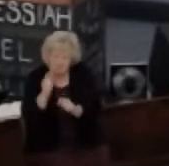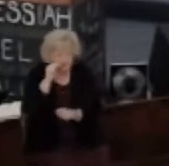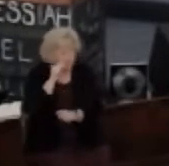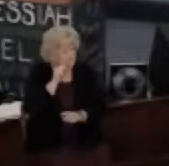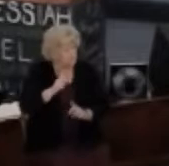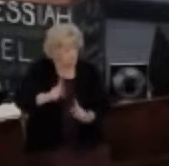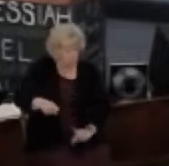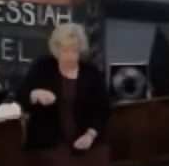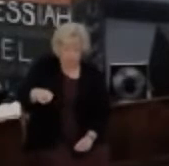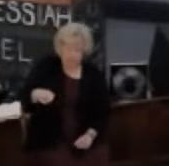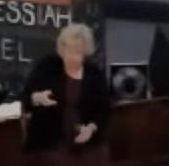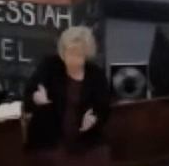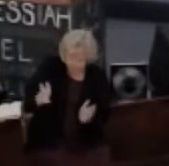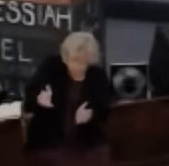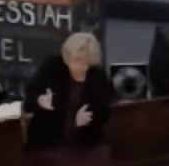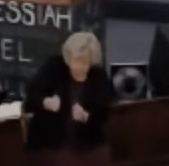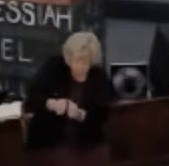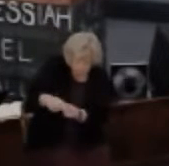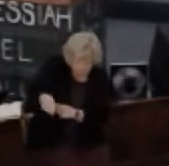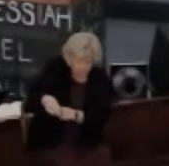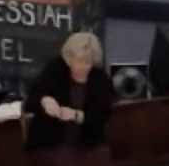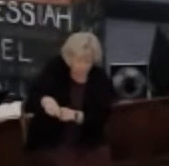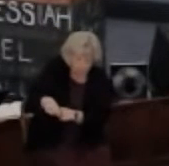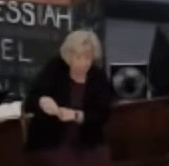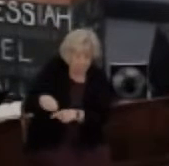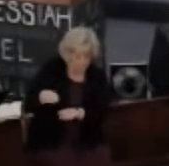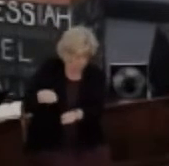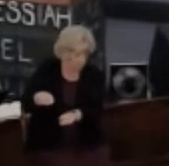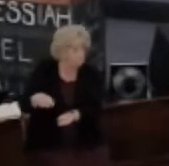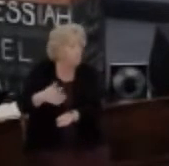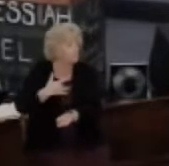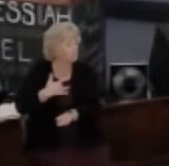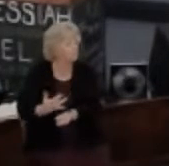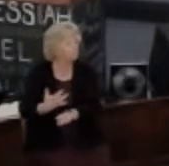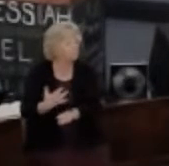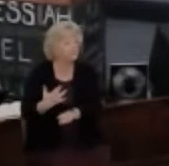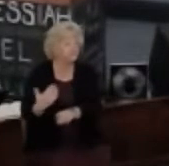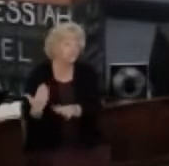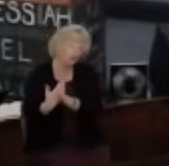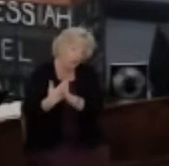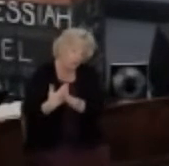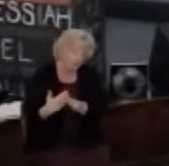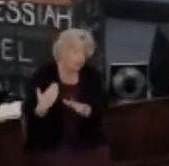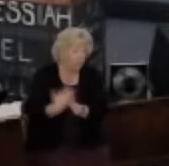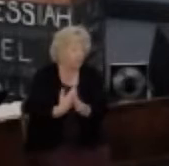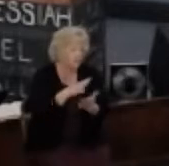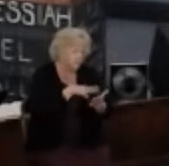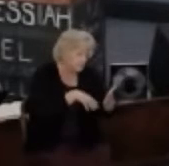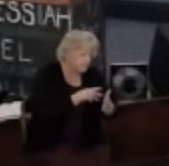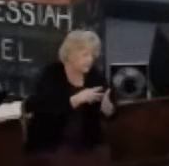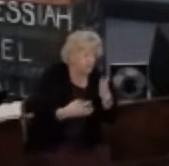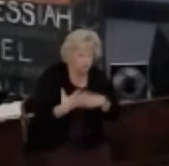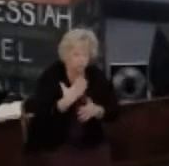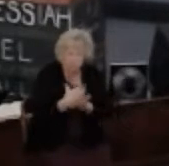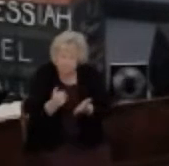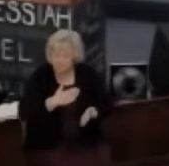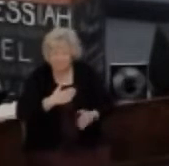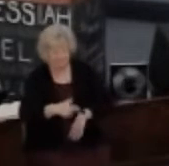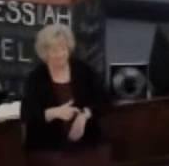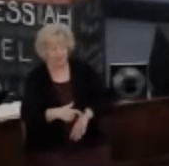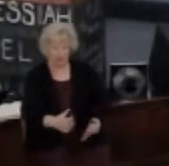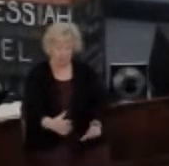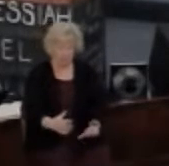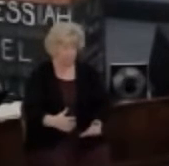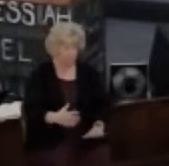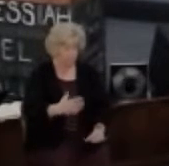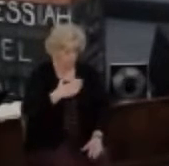to them? That teenager that has a tendency of disrupting schedules or draining precious time? Are we willing